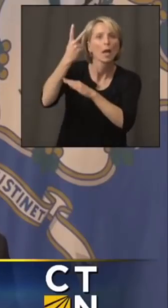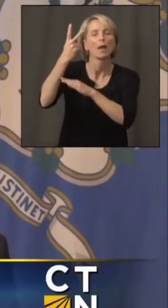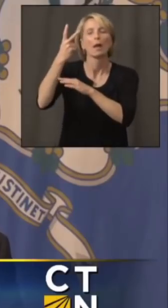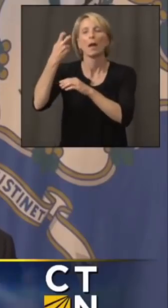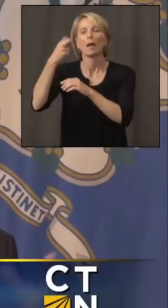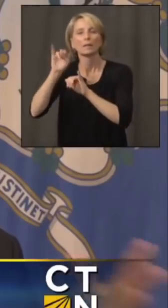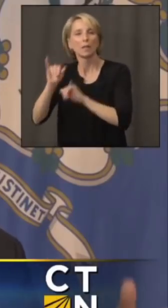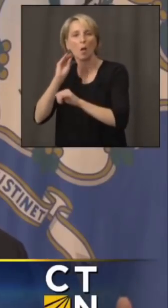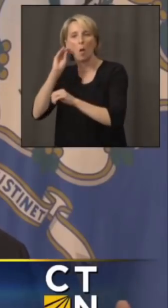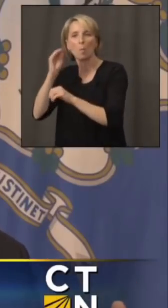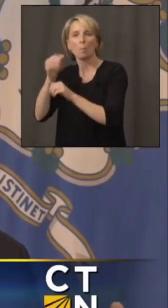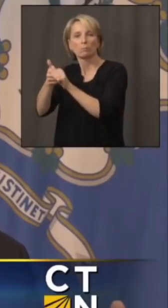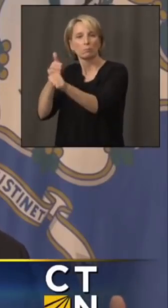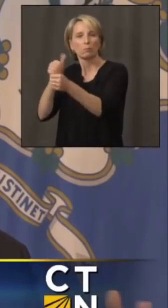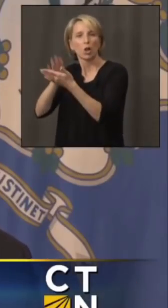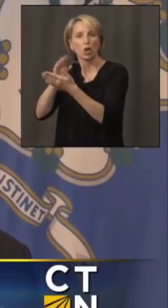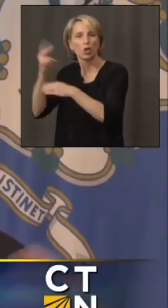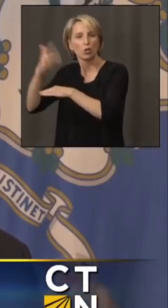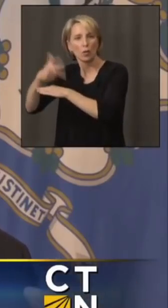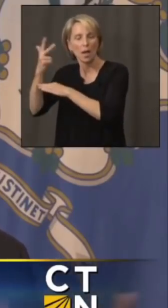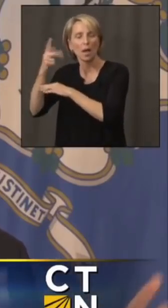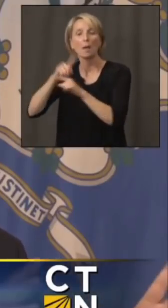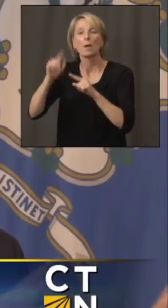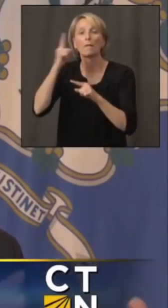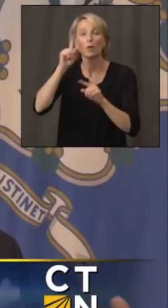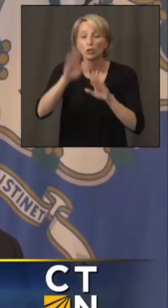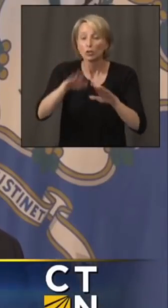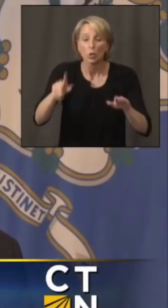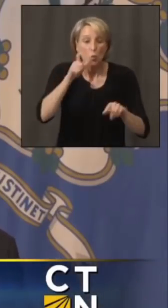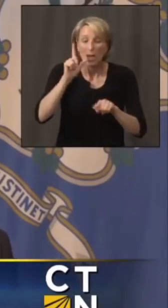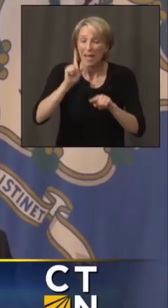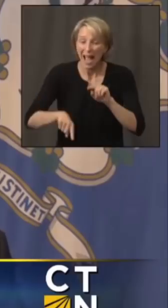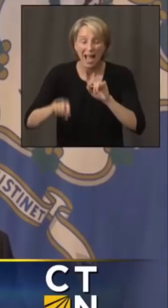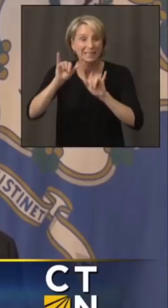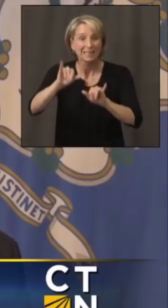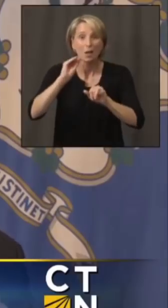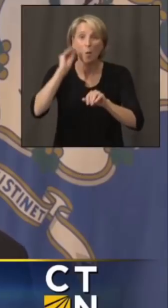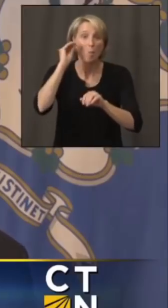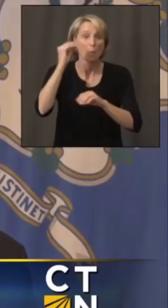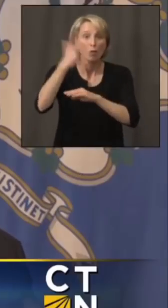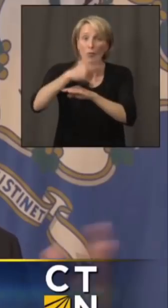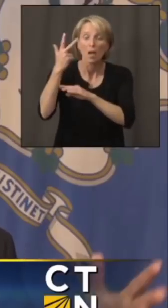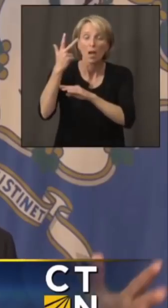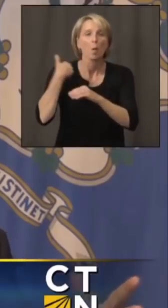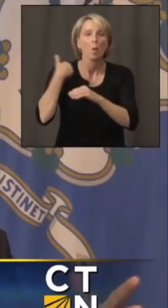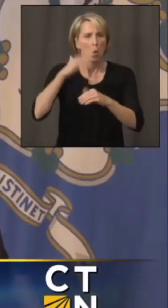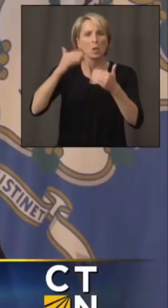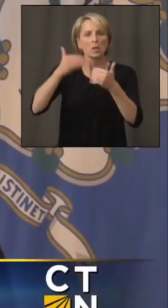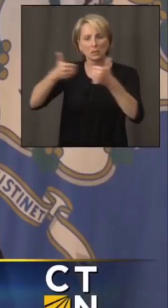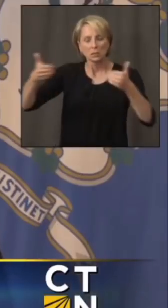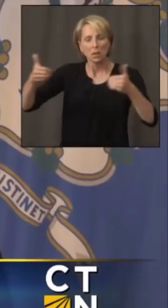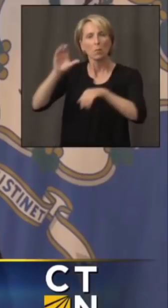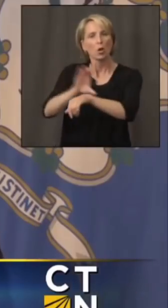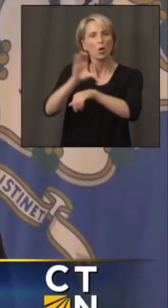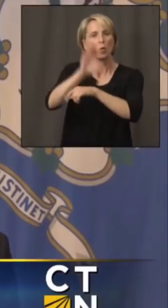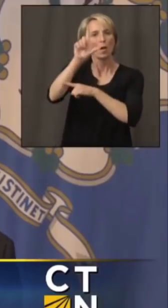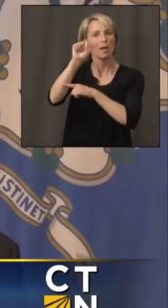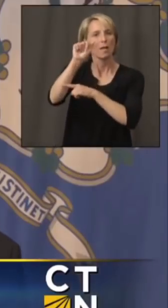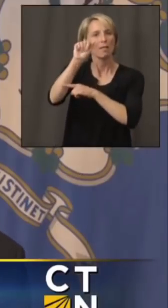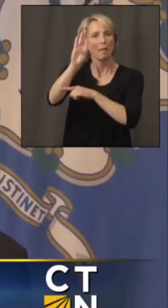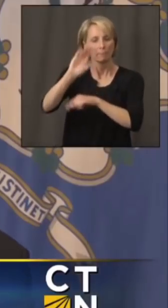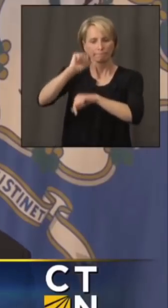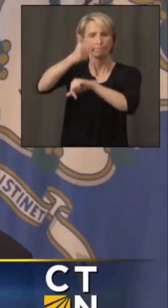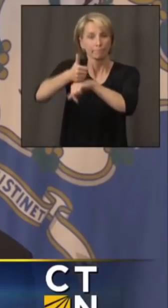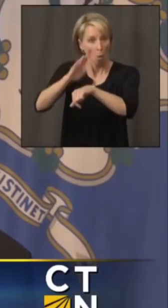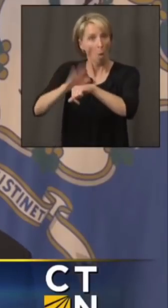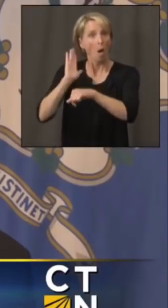go home alone, we're going to set up a separate computer lab for them on campus, probably in what used to be the